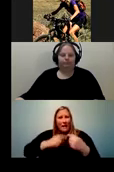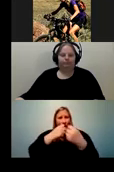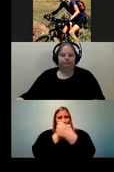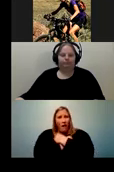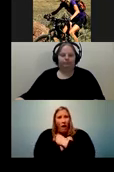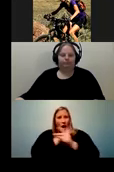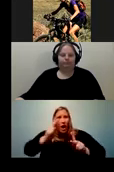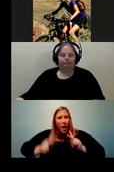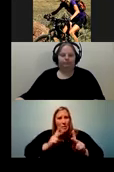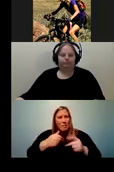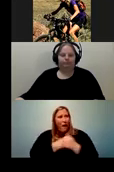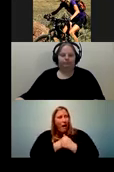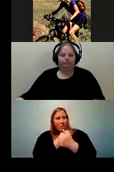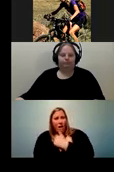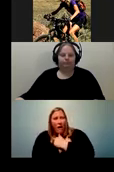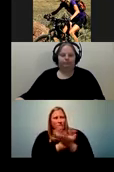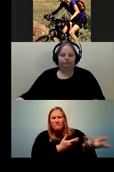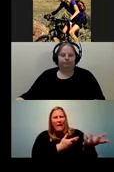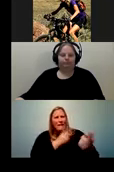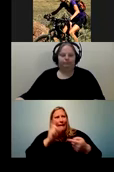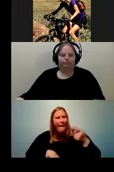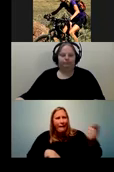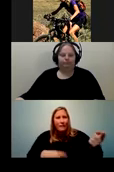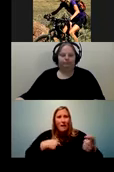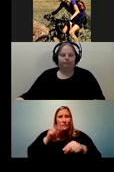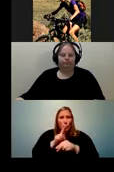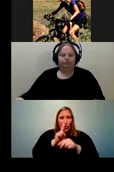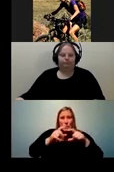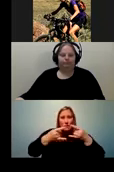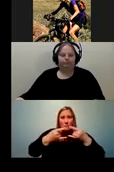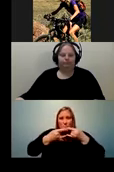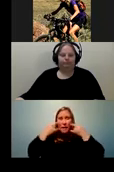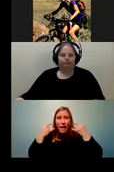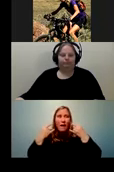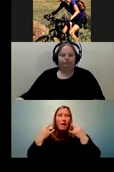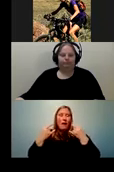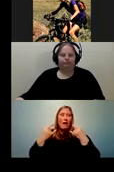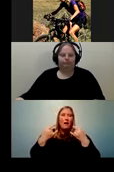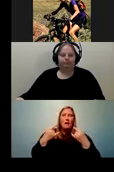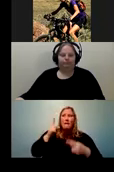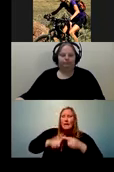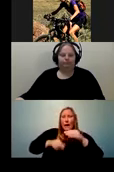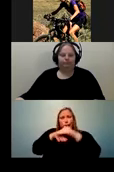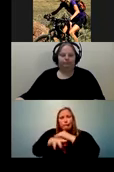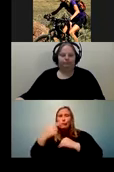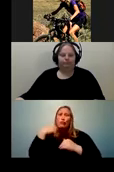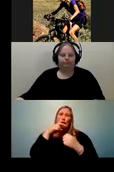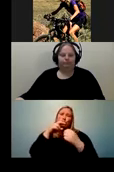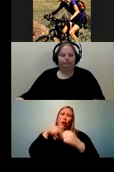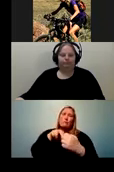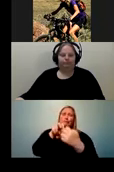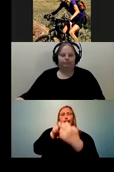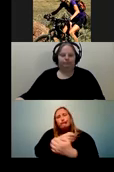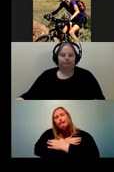if they're not in your home, of having to wear a mask, of all the crazy, not being able to go to a restaurant and all the things that we used to